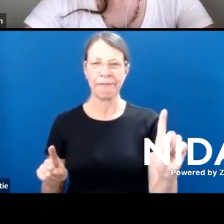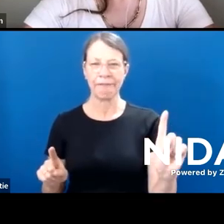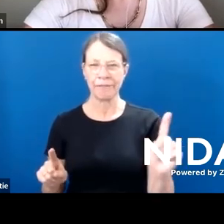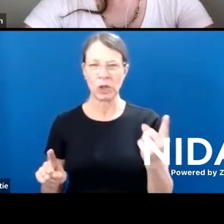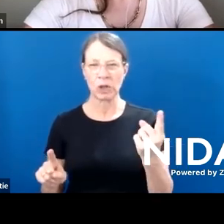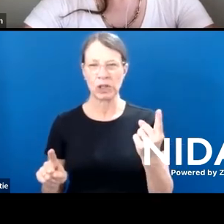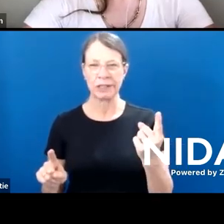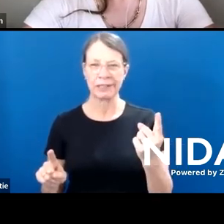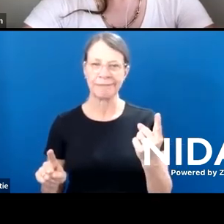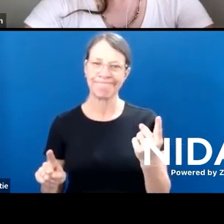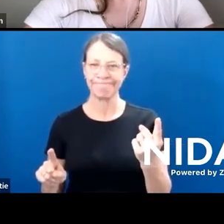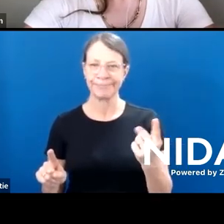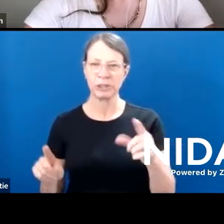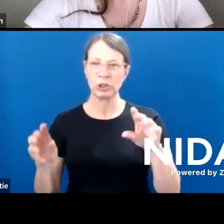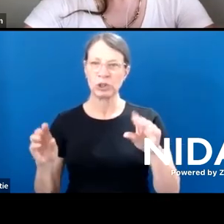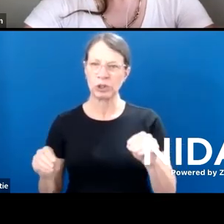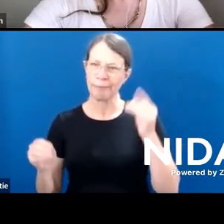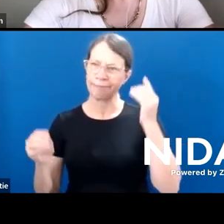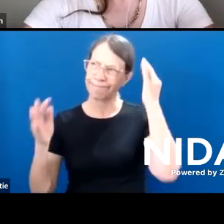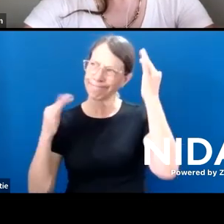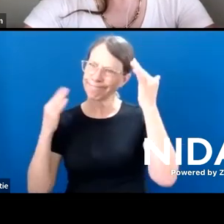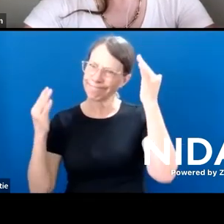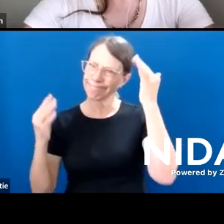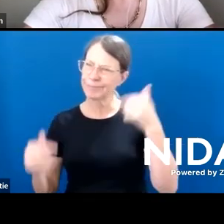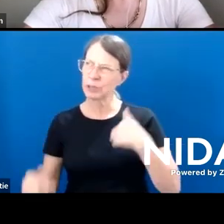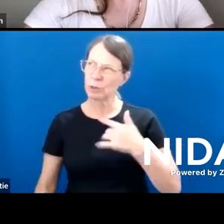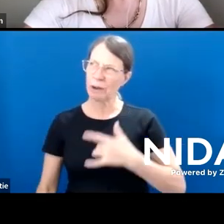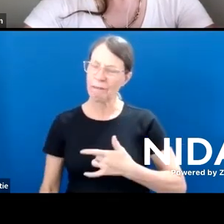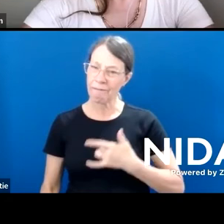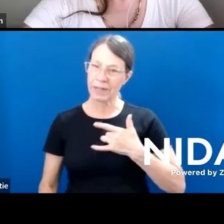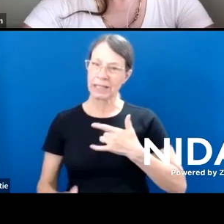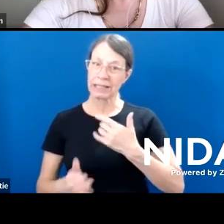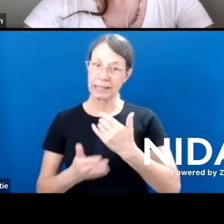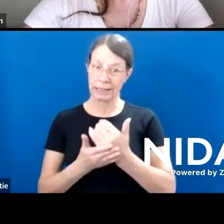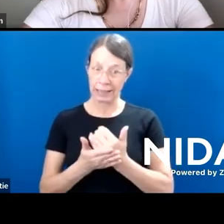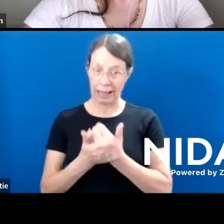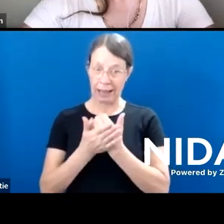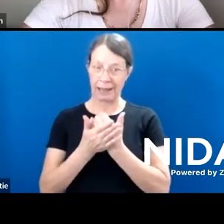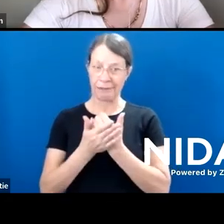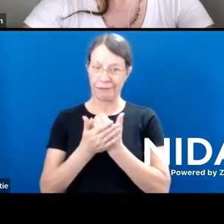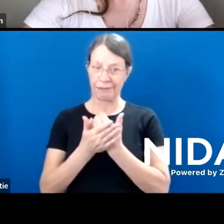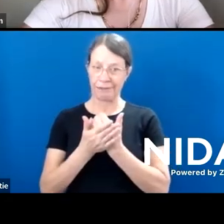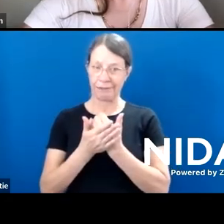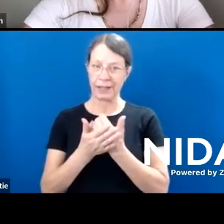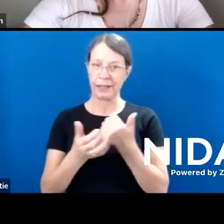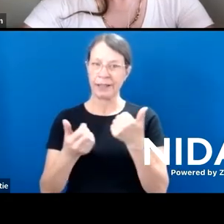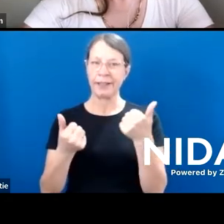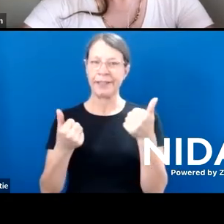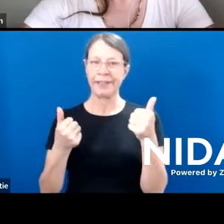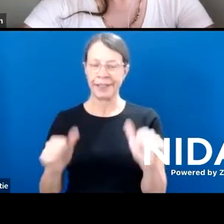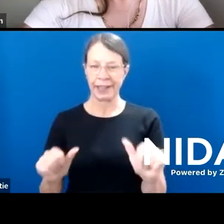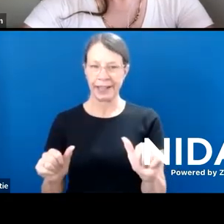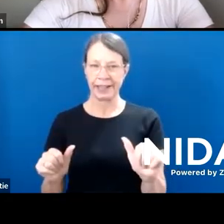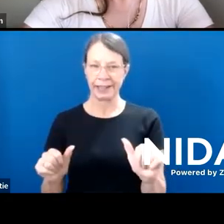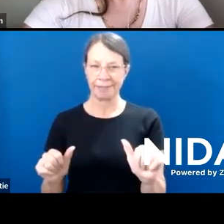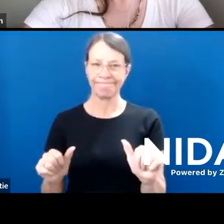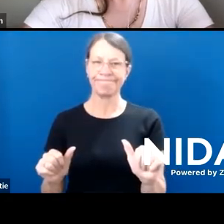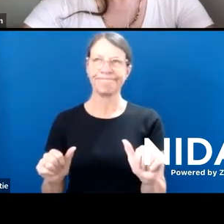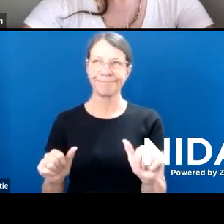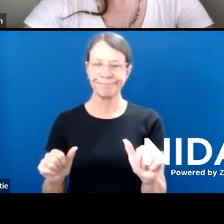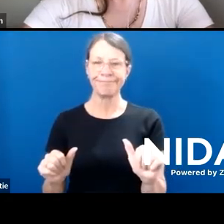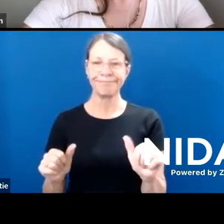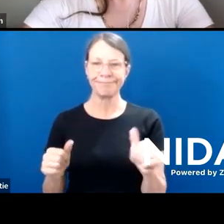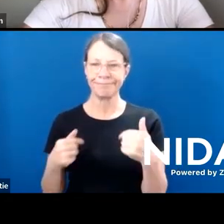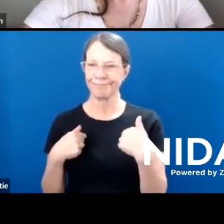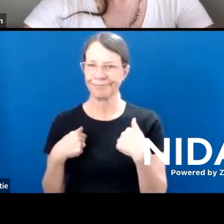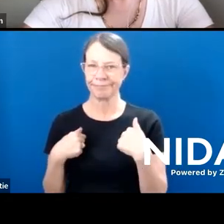and make sure that you feel safe enough to do this. But then to say, look,